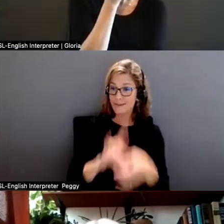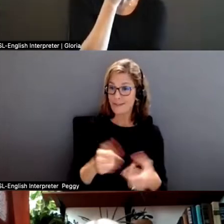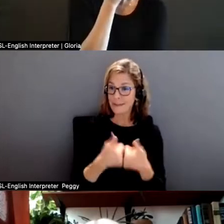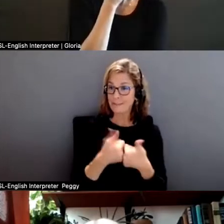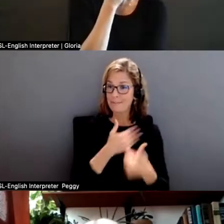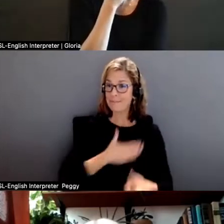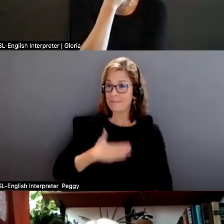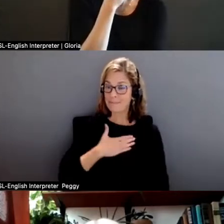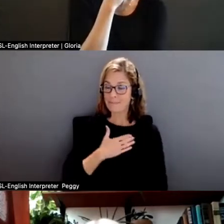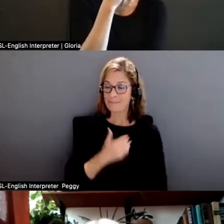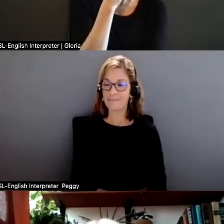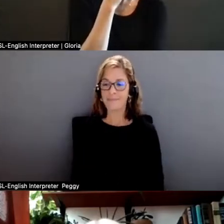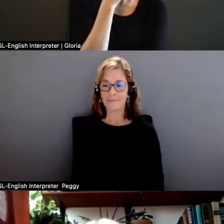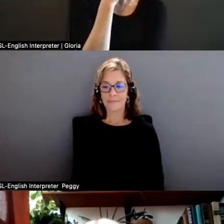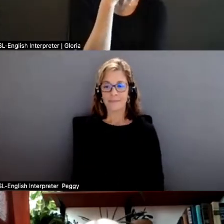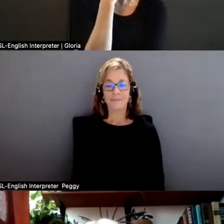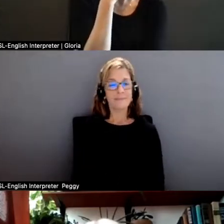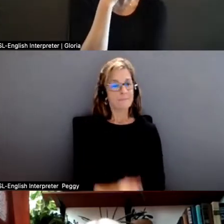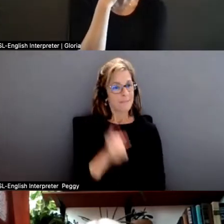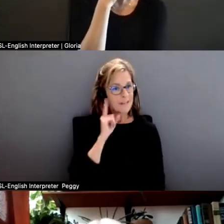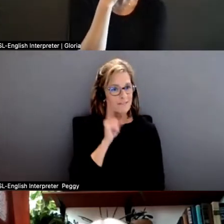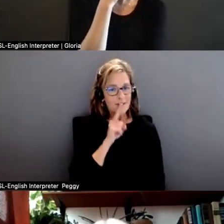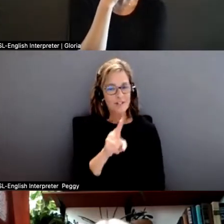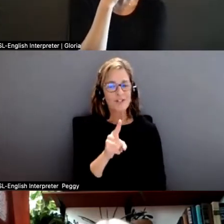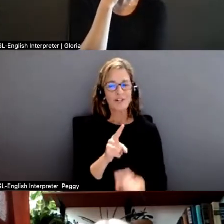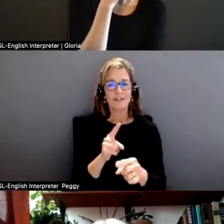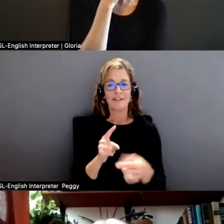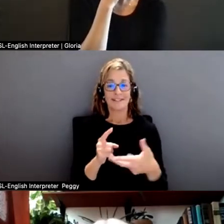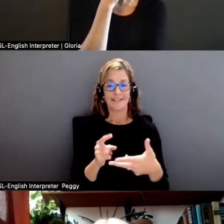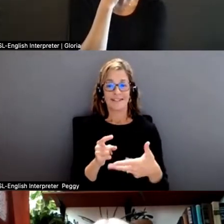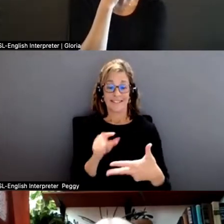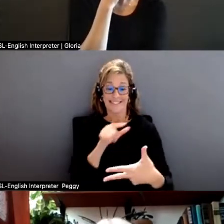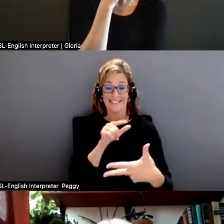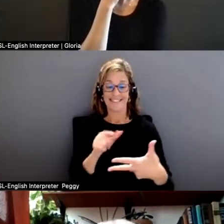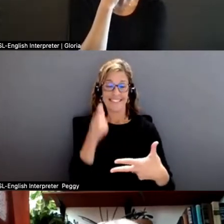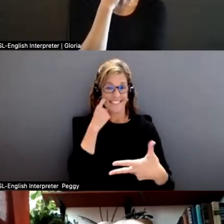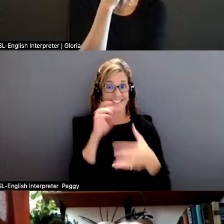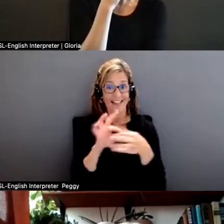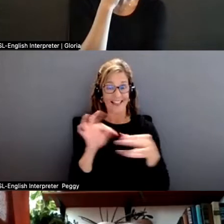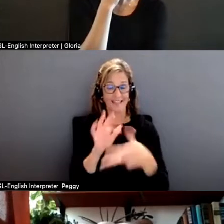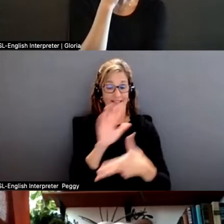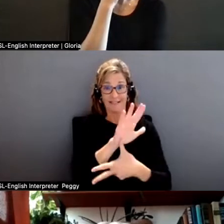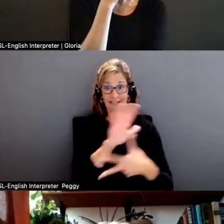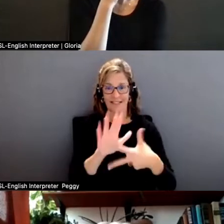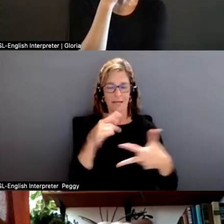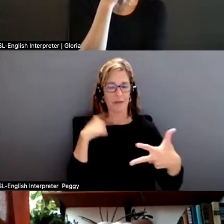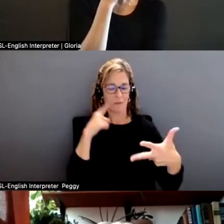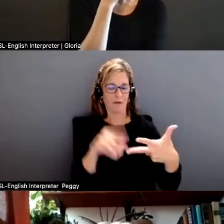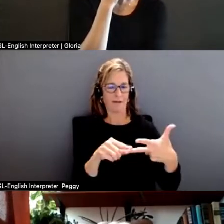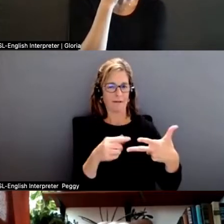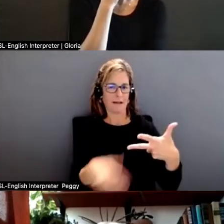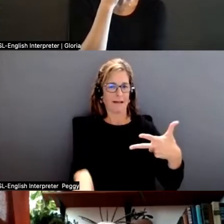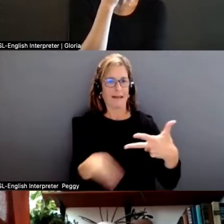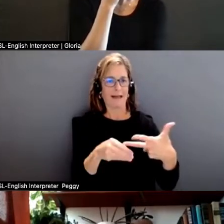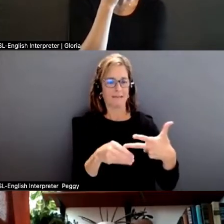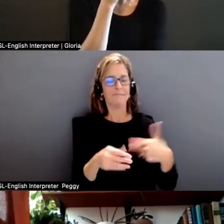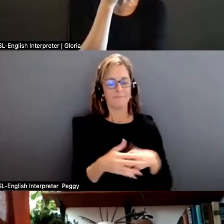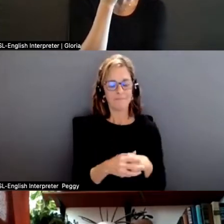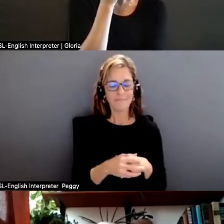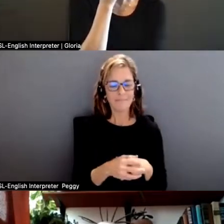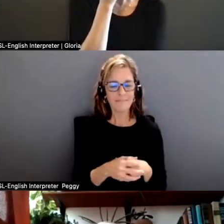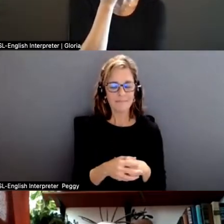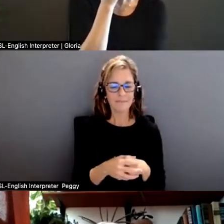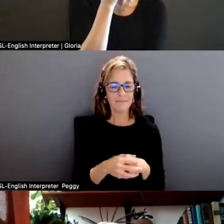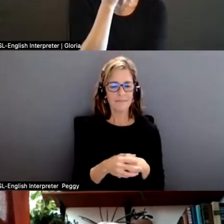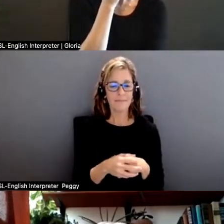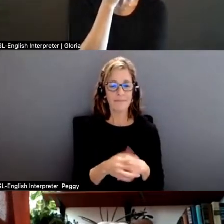To add to what Summer and Stephanie have said, traditionally we think of games